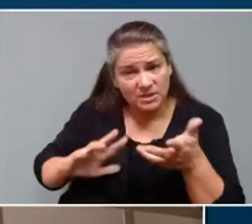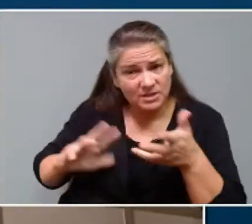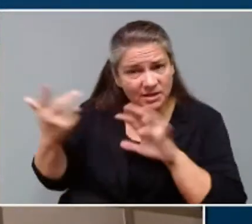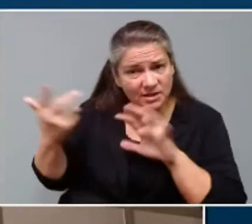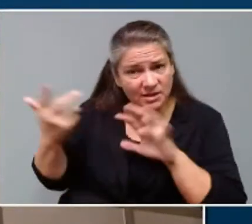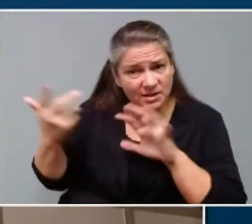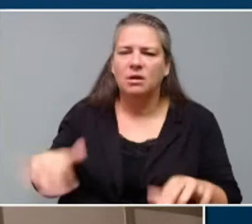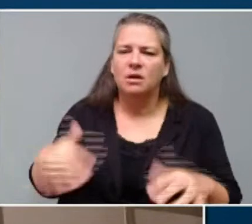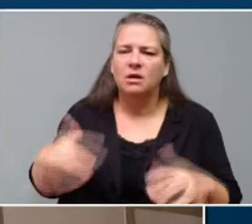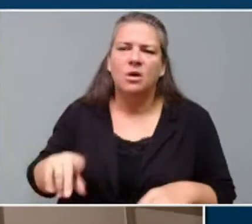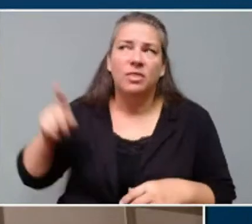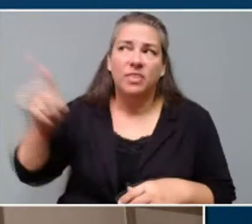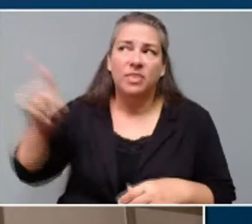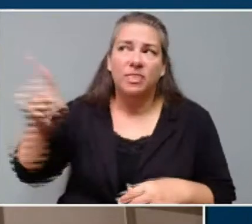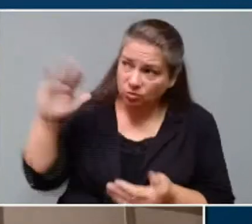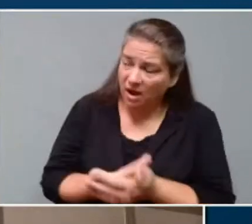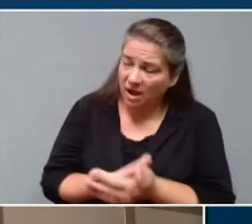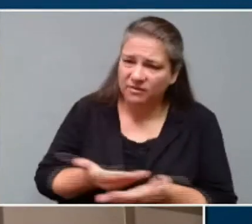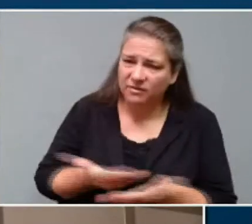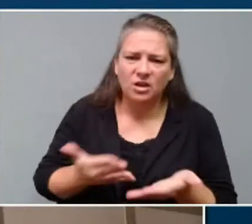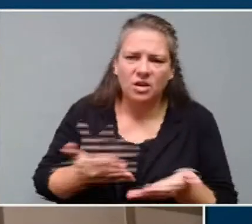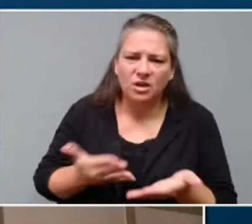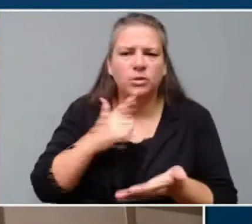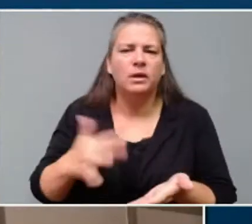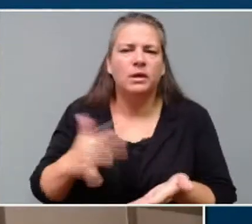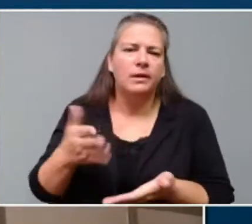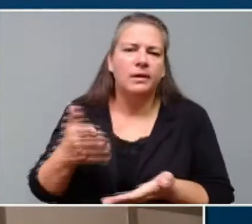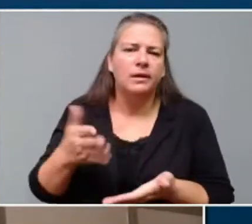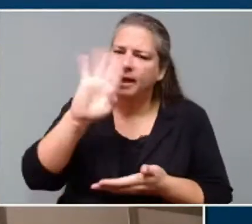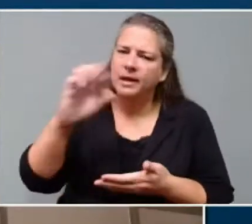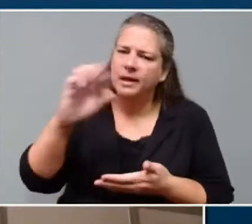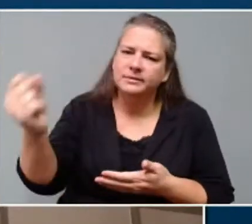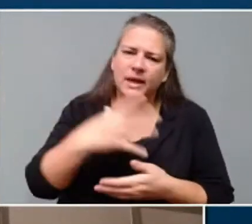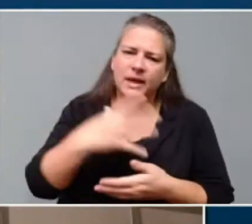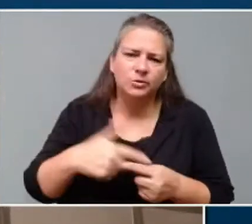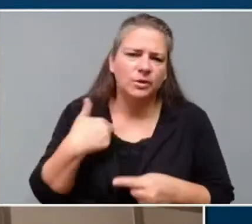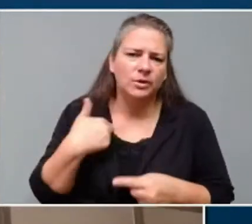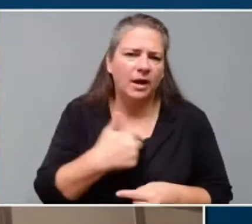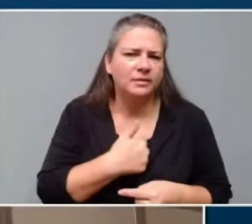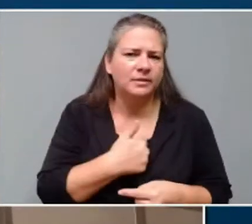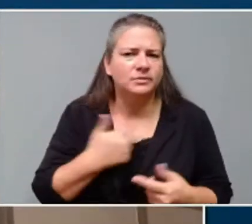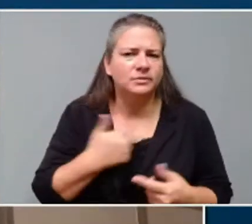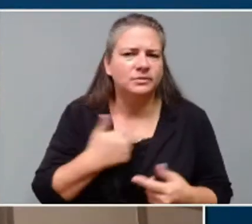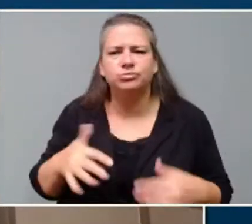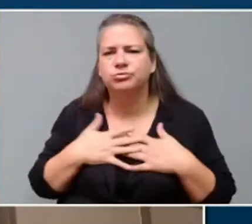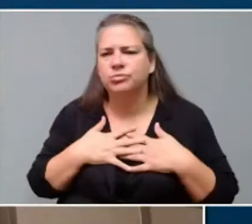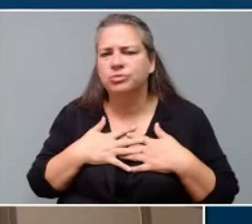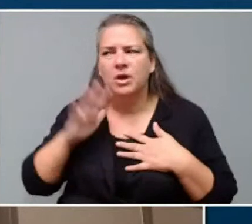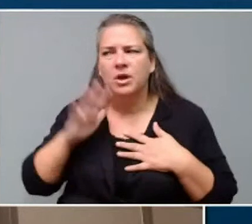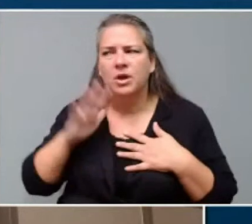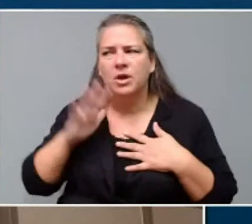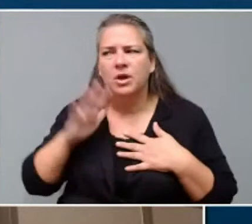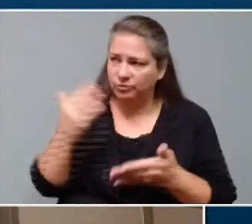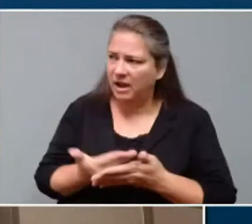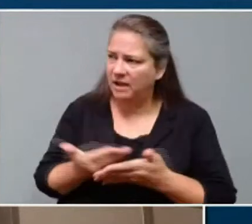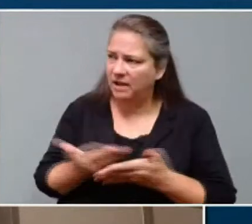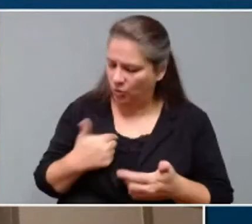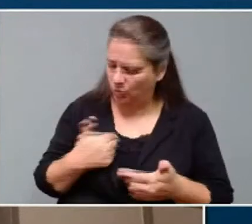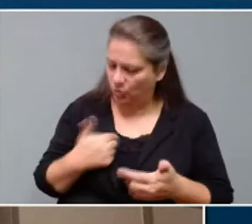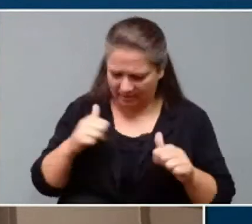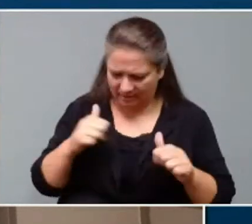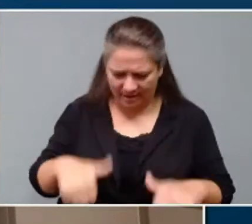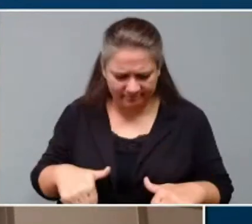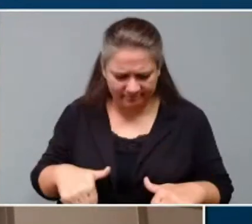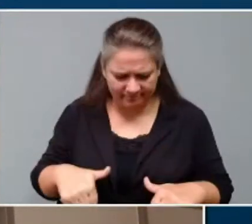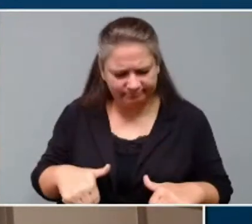We have been overwhelmed for a while. Their arrival has allowed us to kind